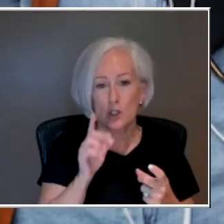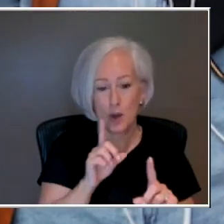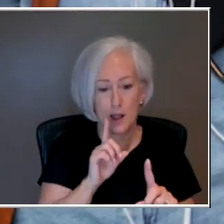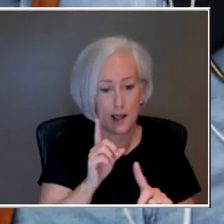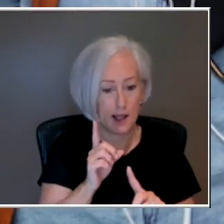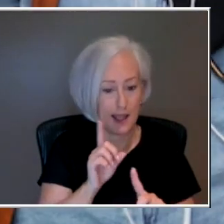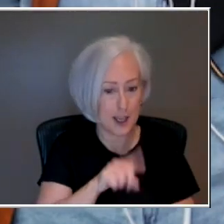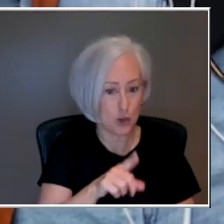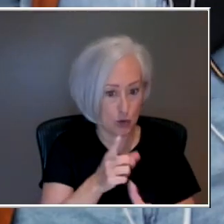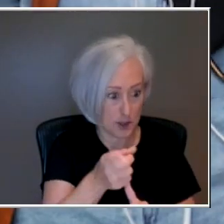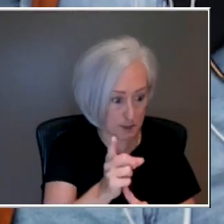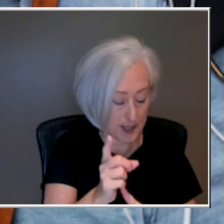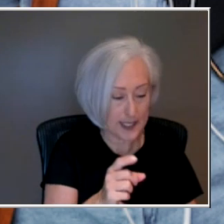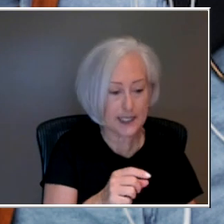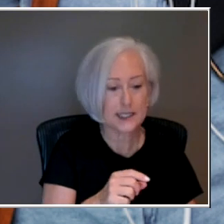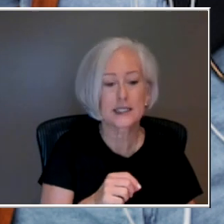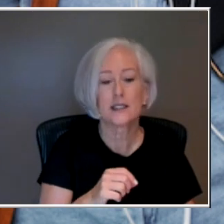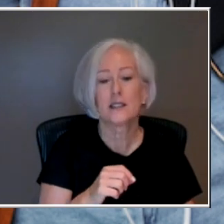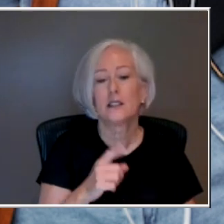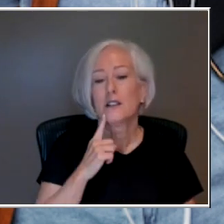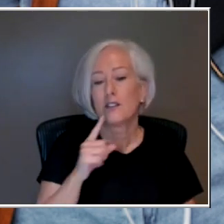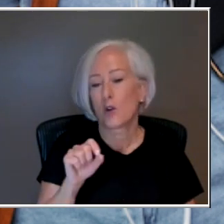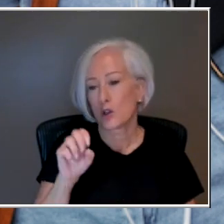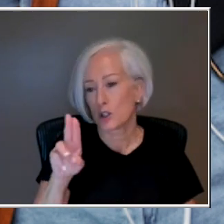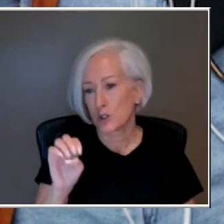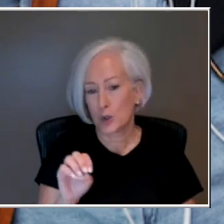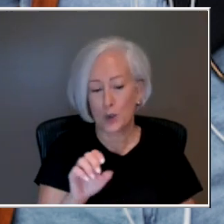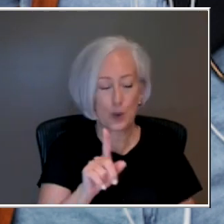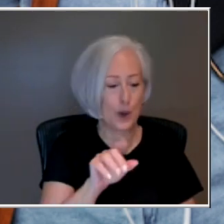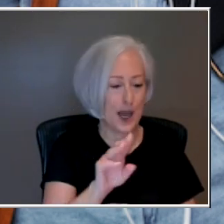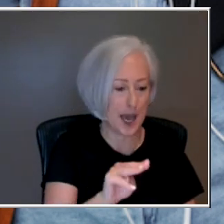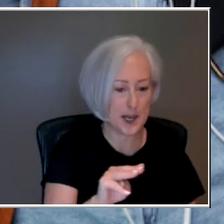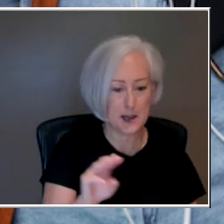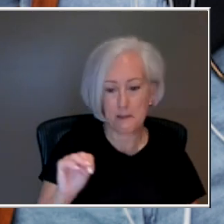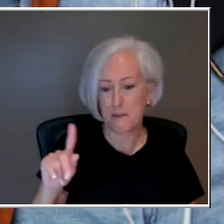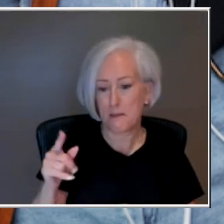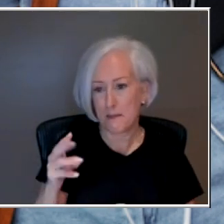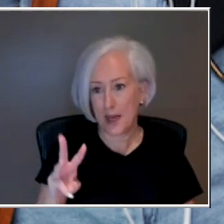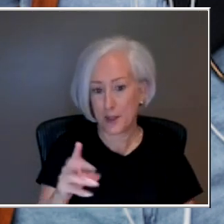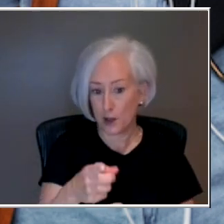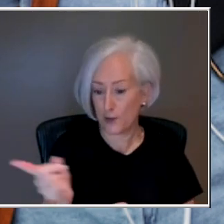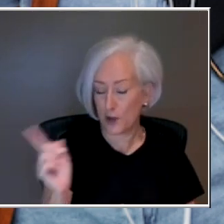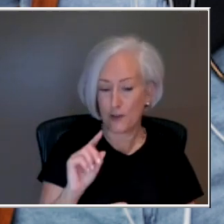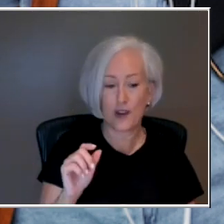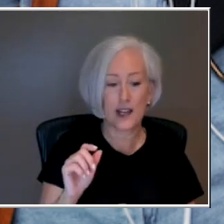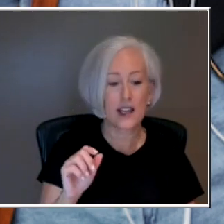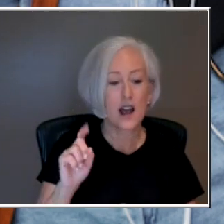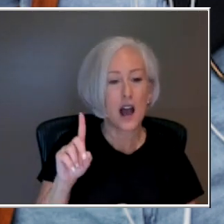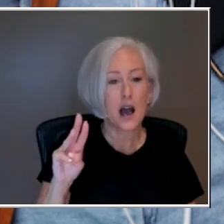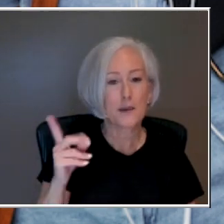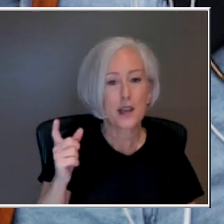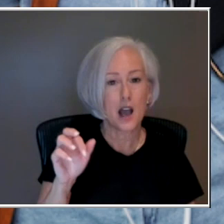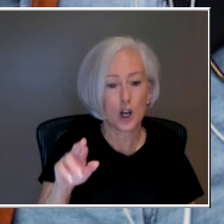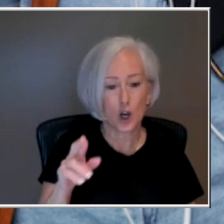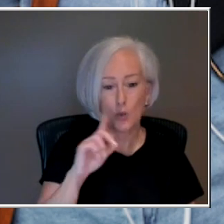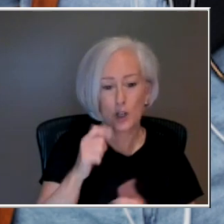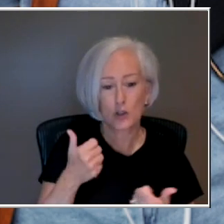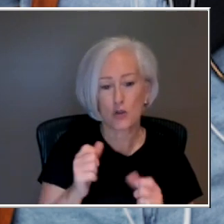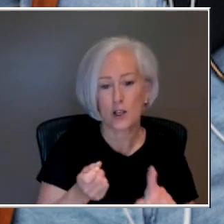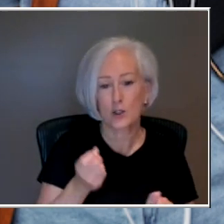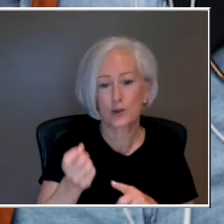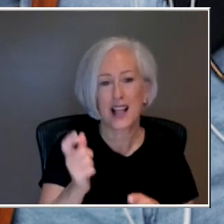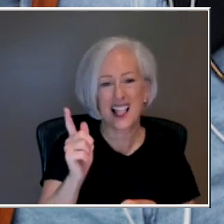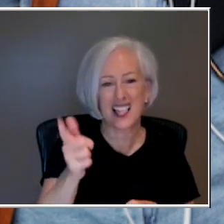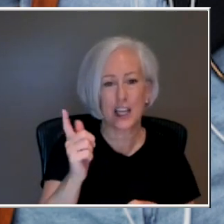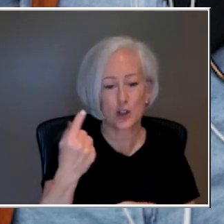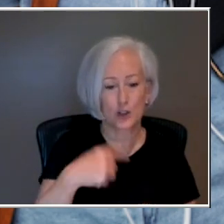sure to send in the questions for Sue and for Adam and for Matthew. If you have any for Dr. Abyankar, we'll try to get those to him later on in the day and see